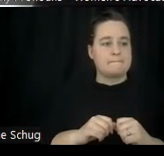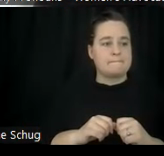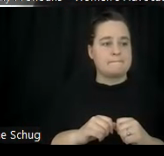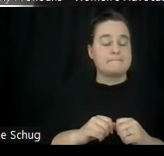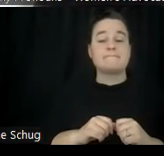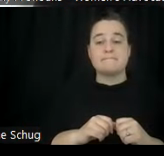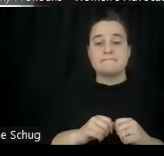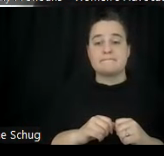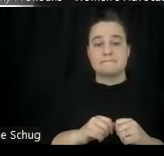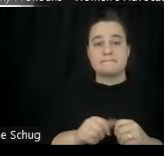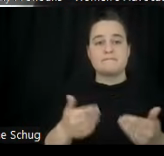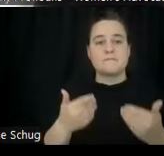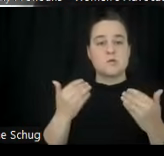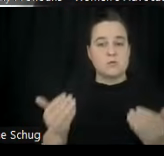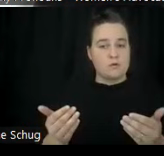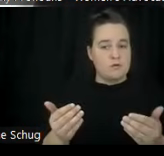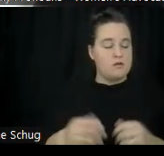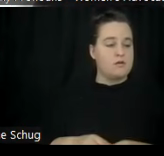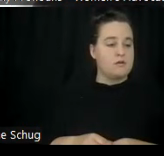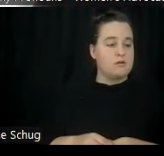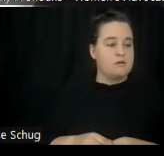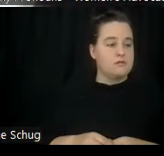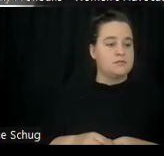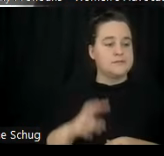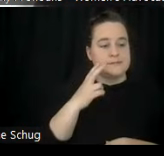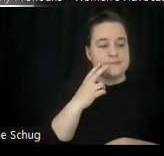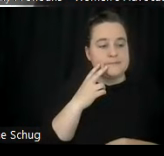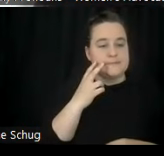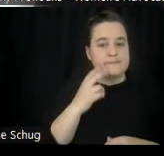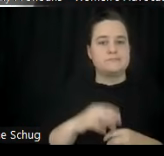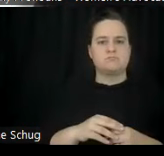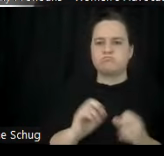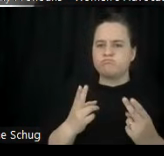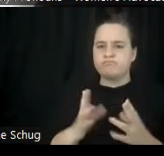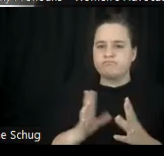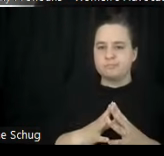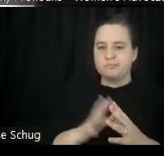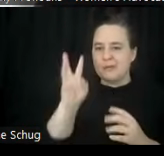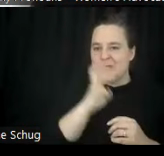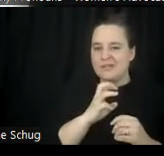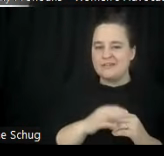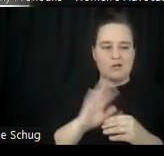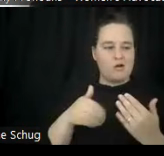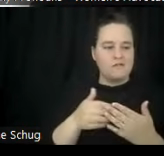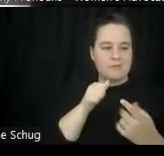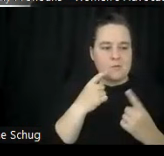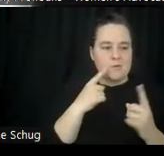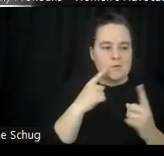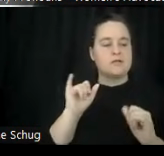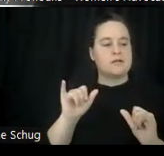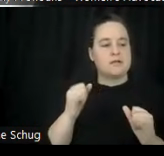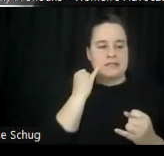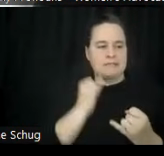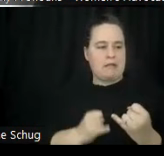go ahead and let's see if I can, oh, weird. All of those aren't working except for the very